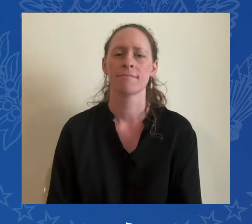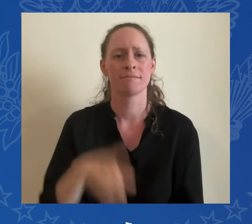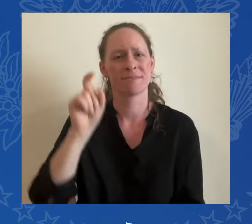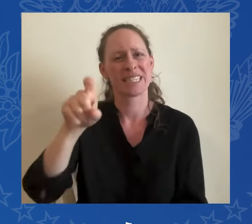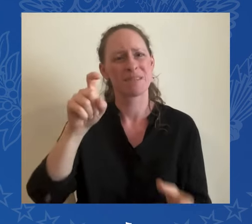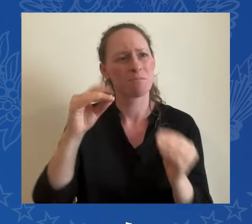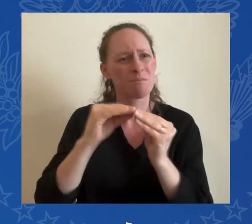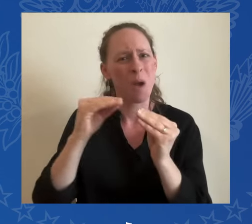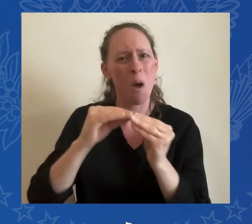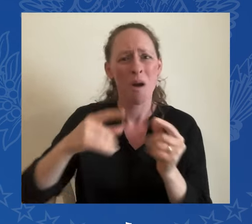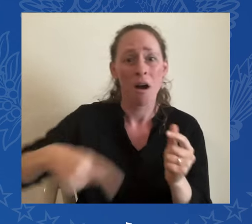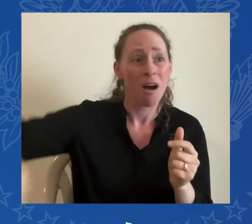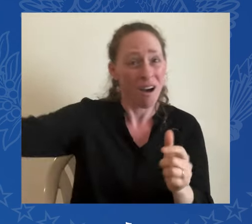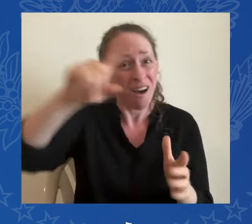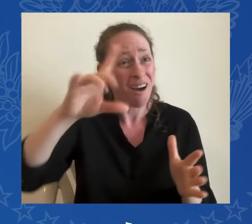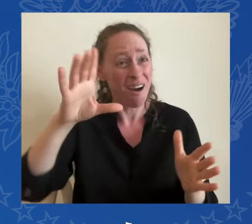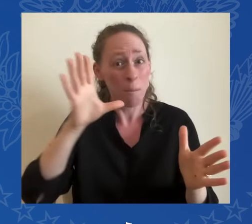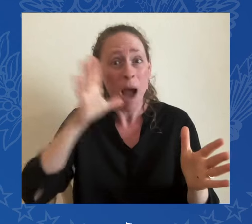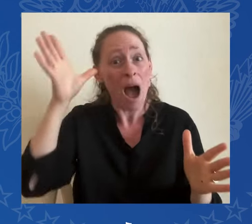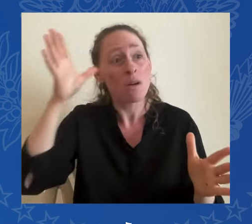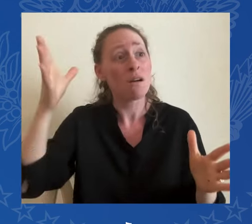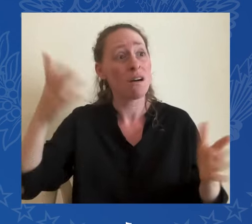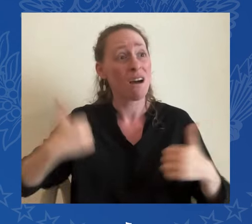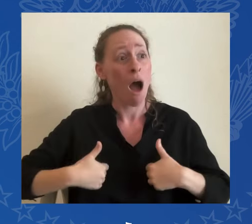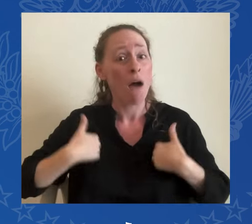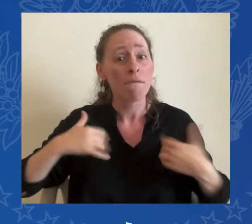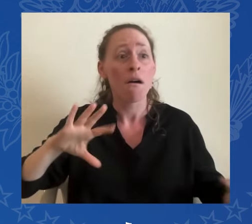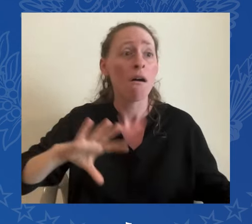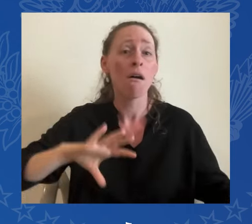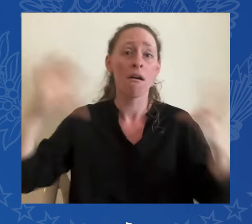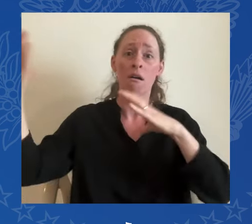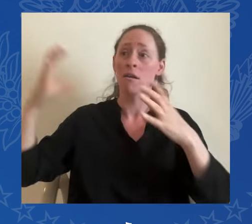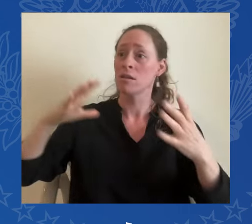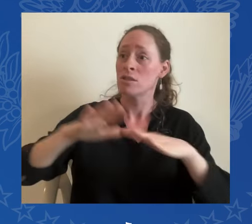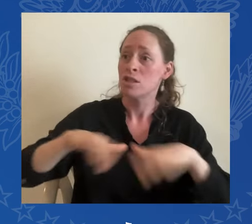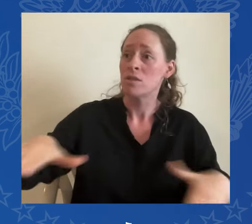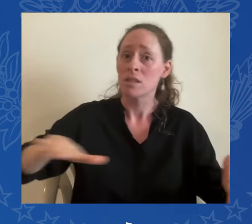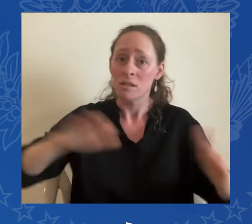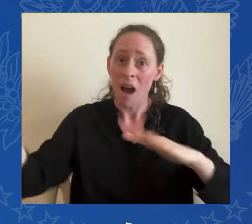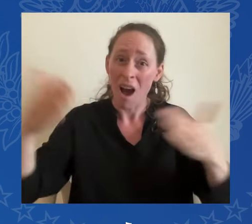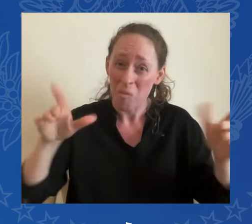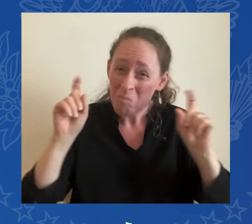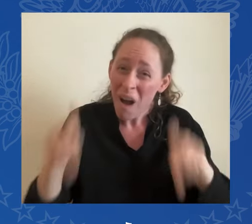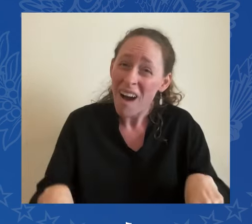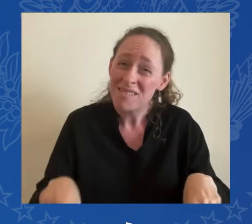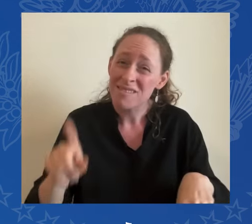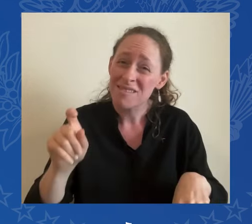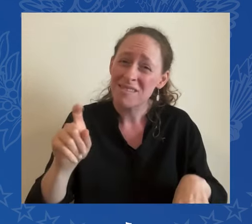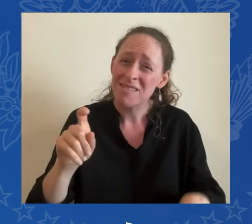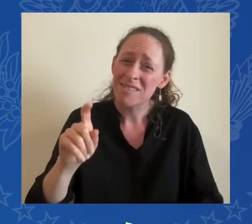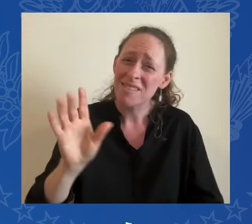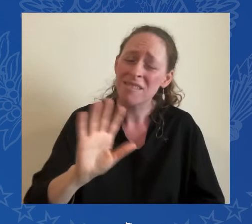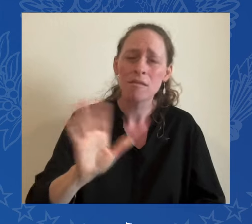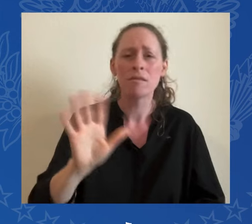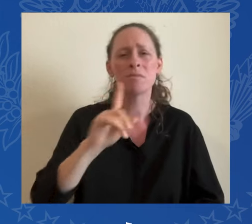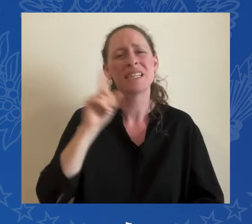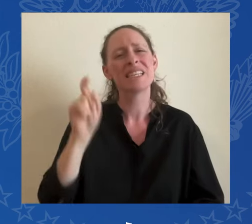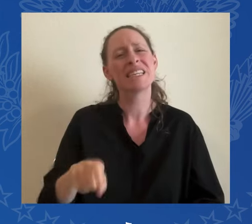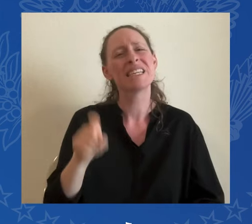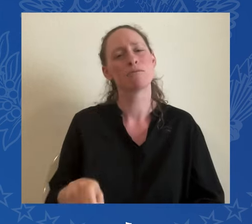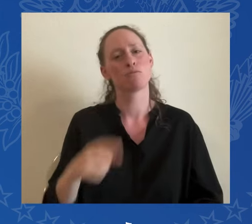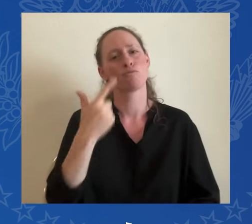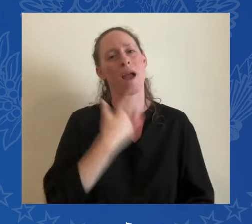universal background checks, establish a national red flag laws, require safe storage of firearms, and